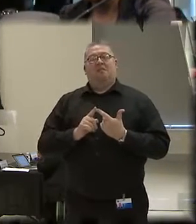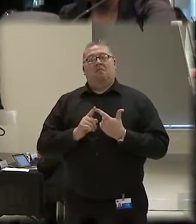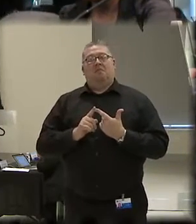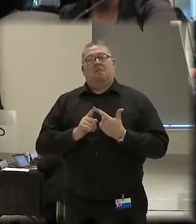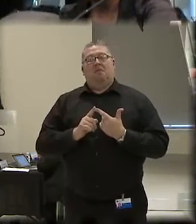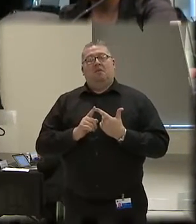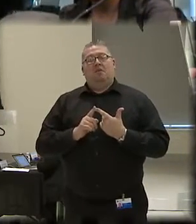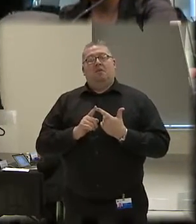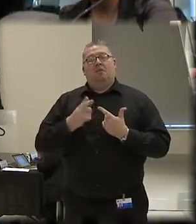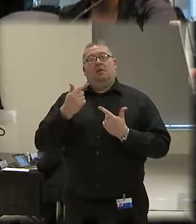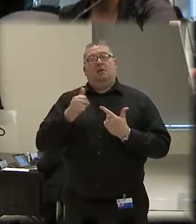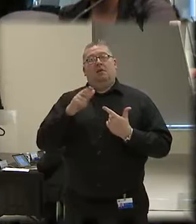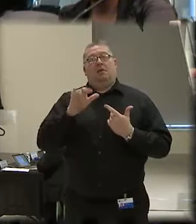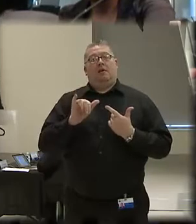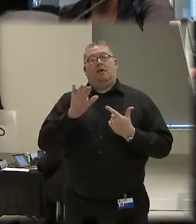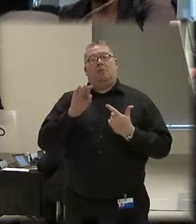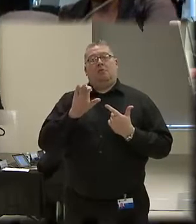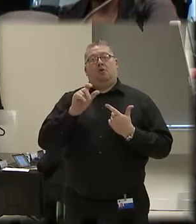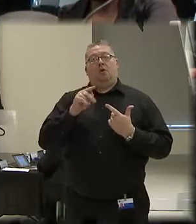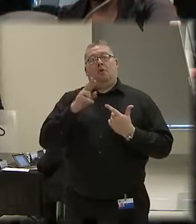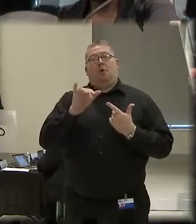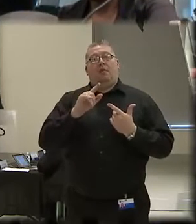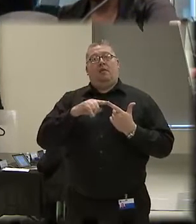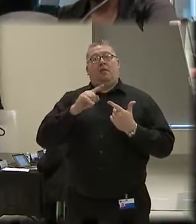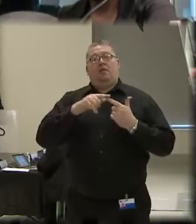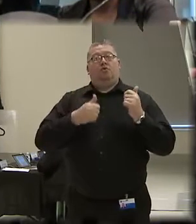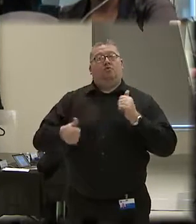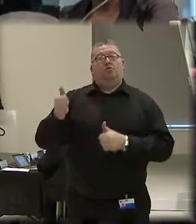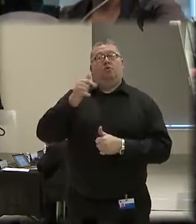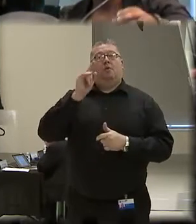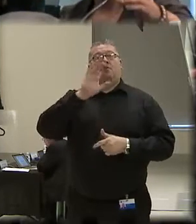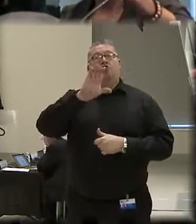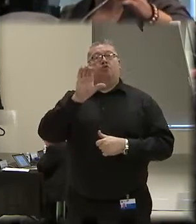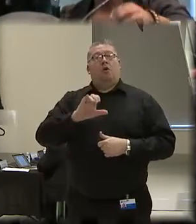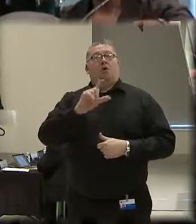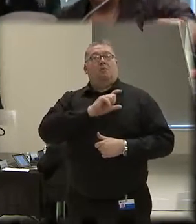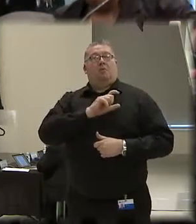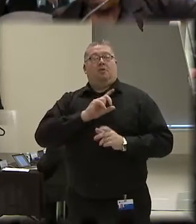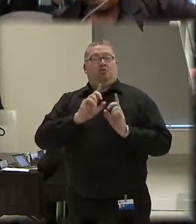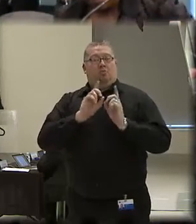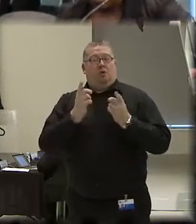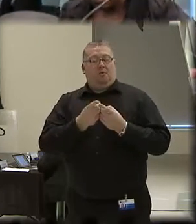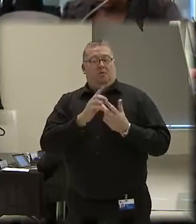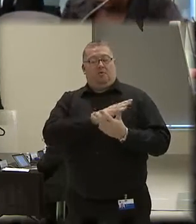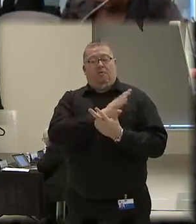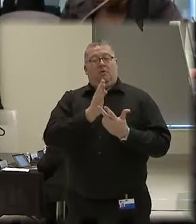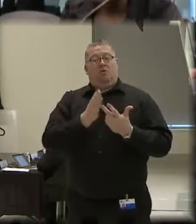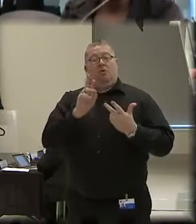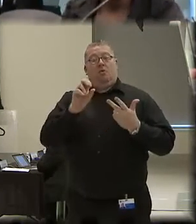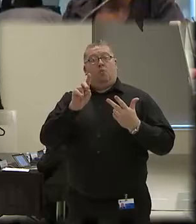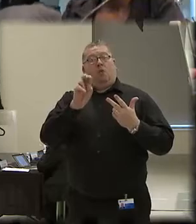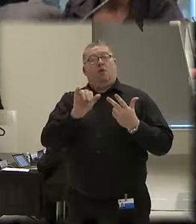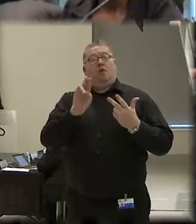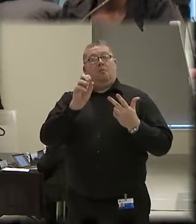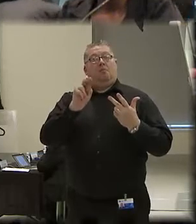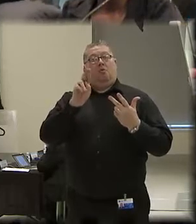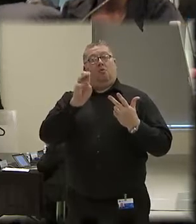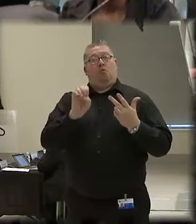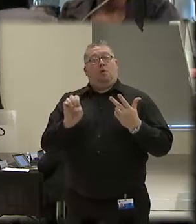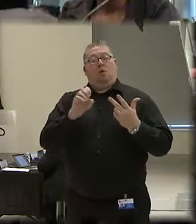Next to her, Garry McCarthy, Superintendent of the Chicago Police Department. Rodney Monroe, Chief